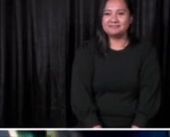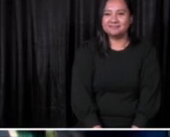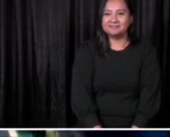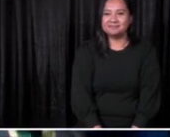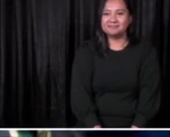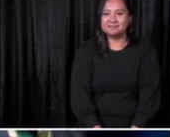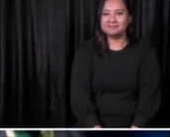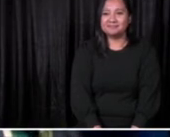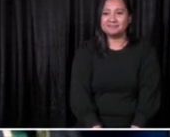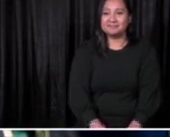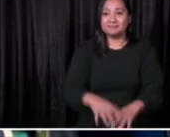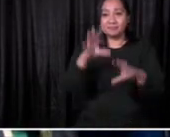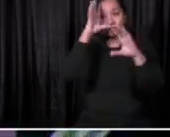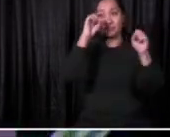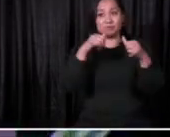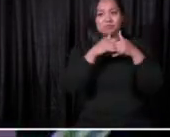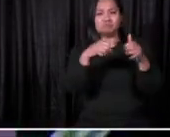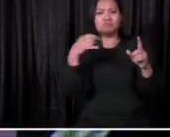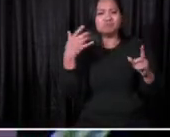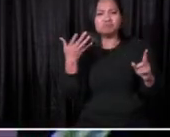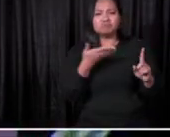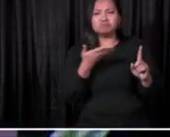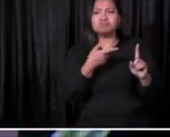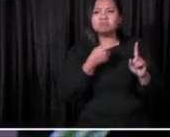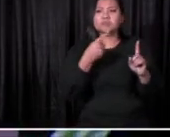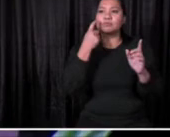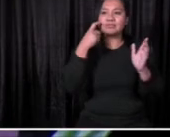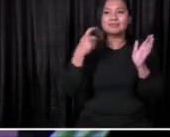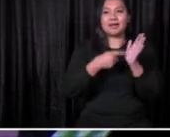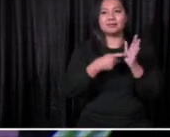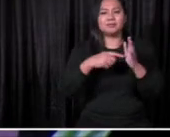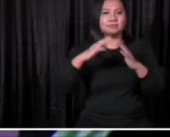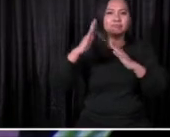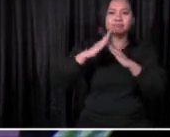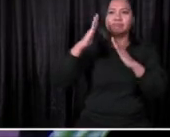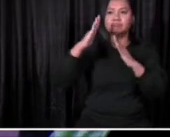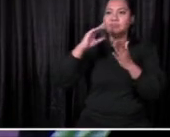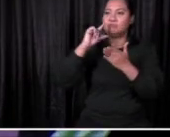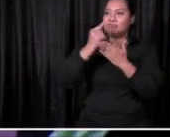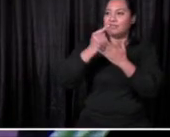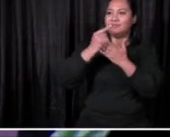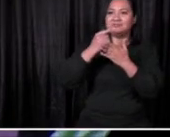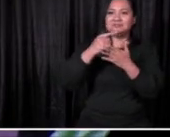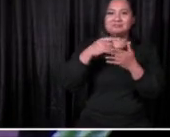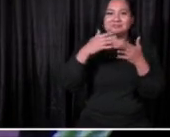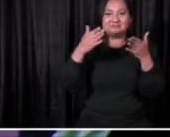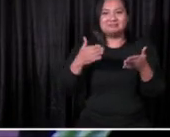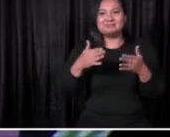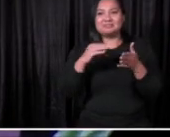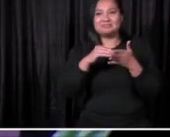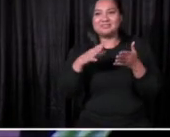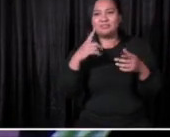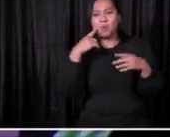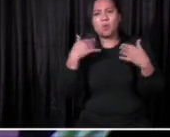The President's Award recipient is recognized as the year's top graduate for extraordinary accomplishments in academic and